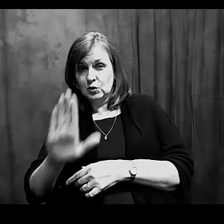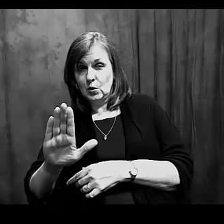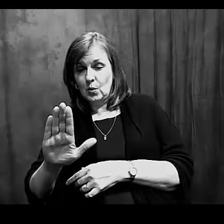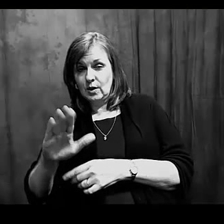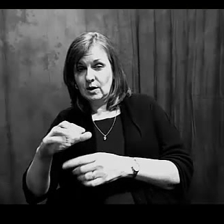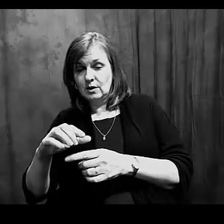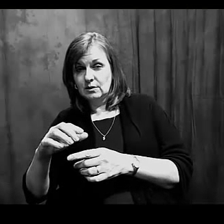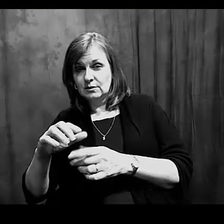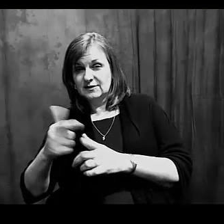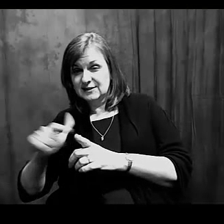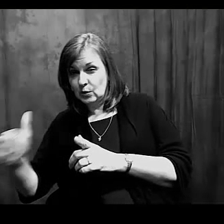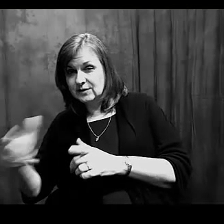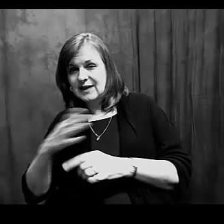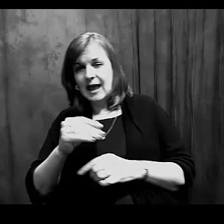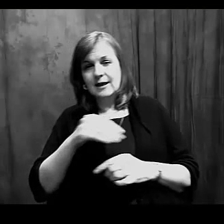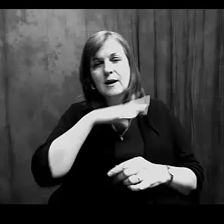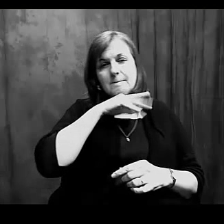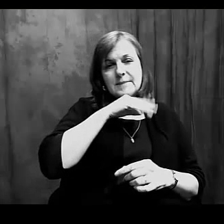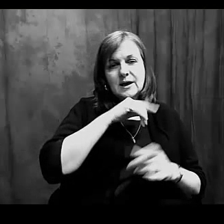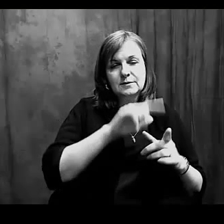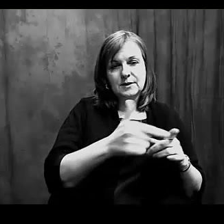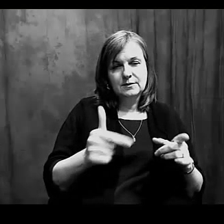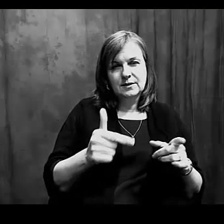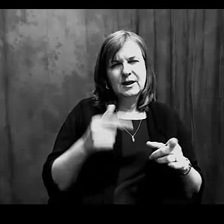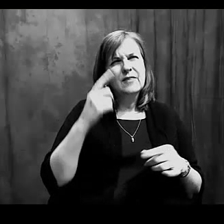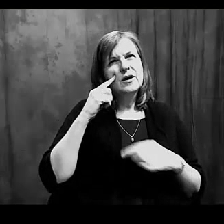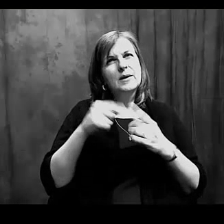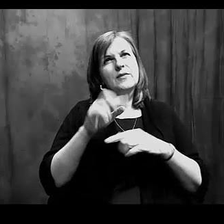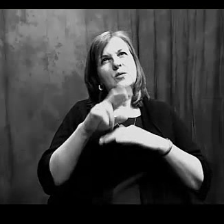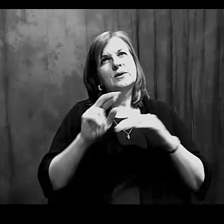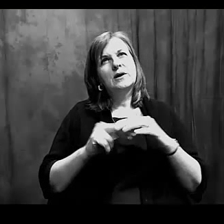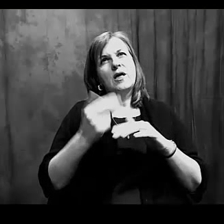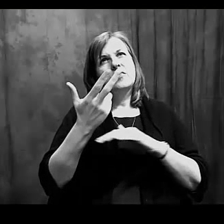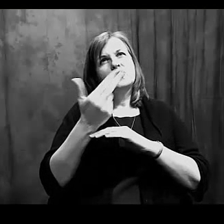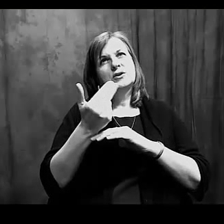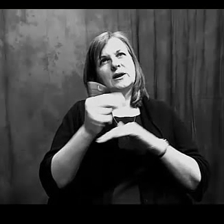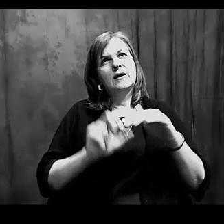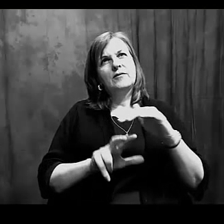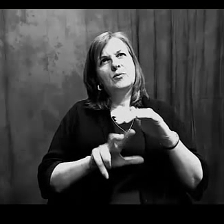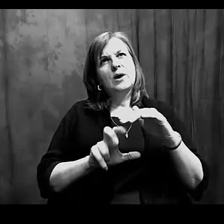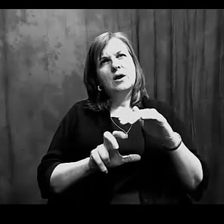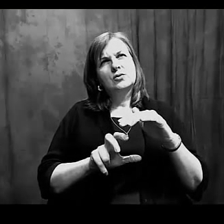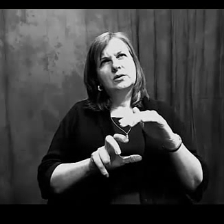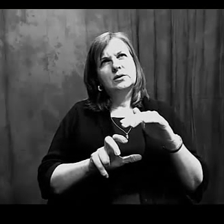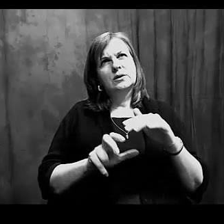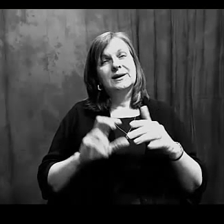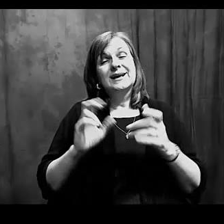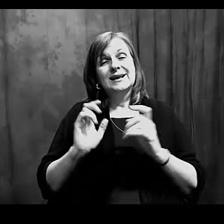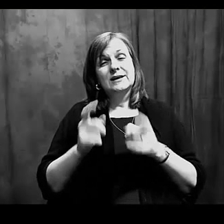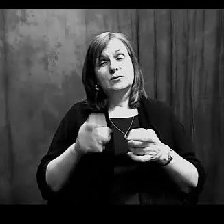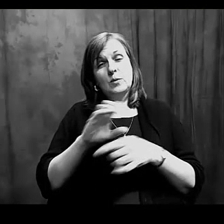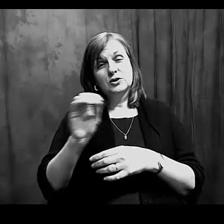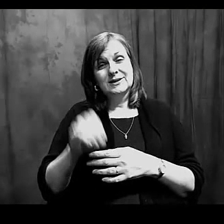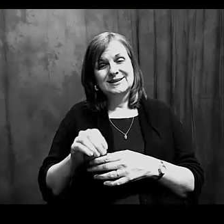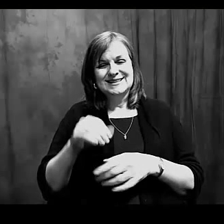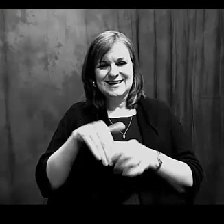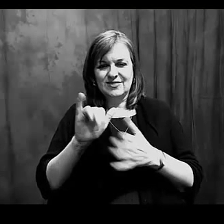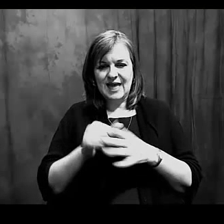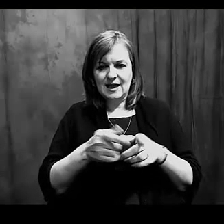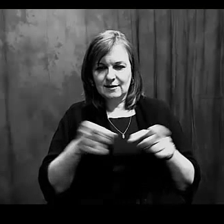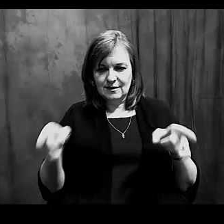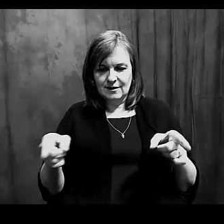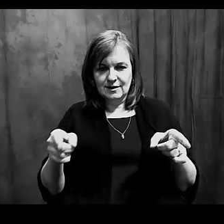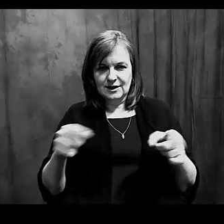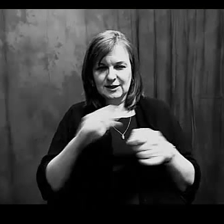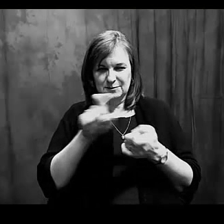pig. So figure out that ratio, 13 out of 300 gives you what percentage. That's how, in